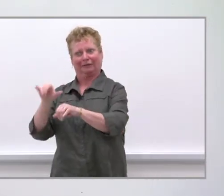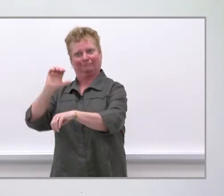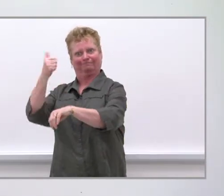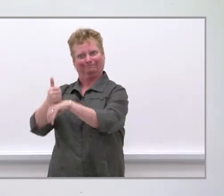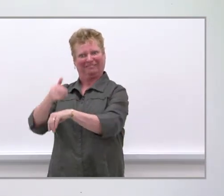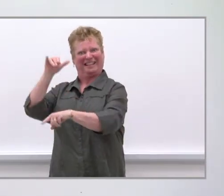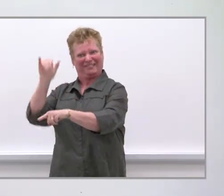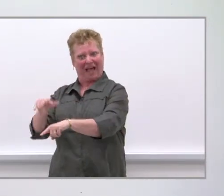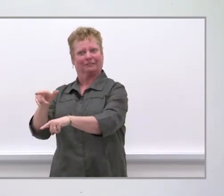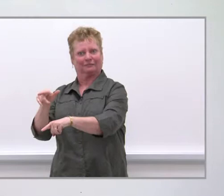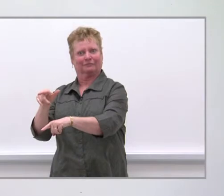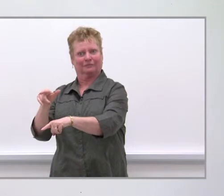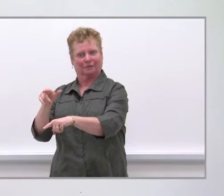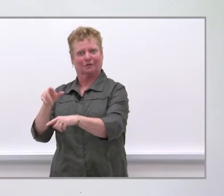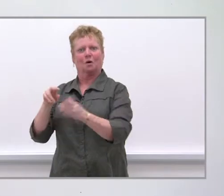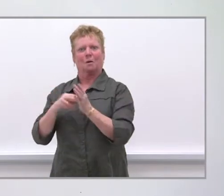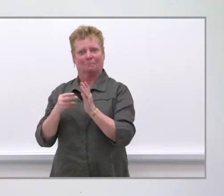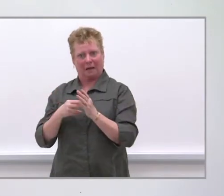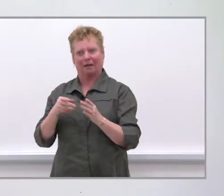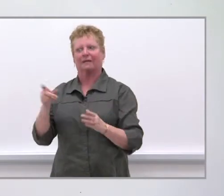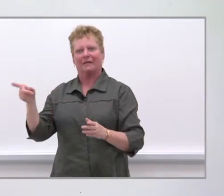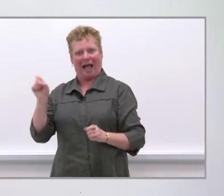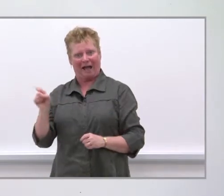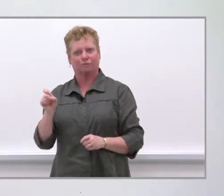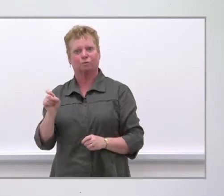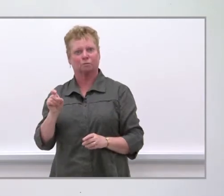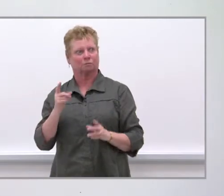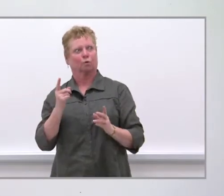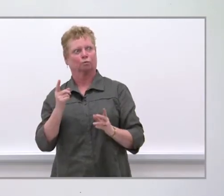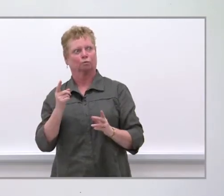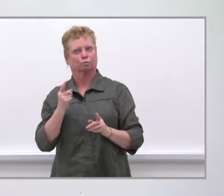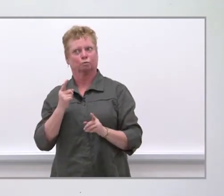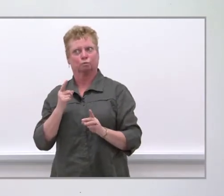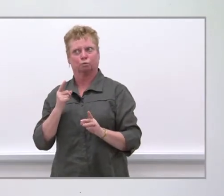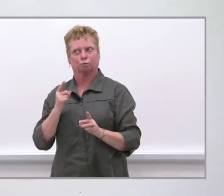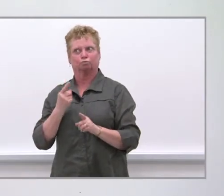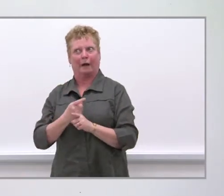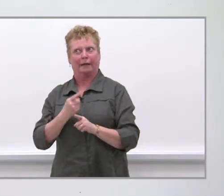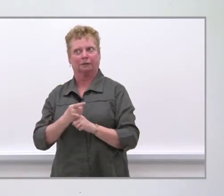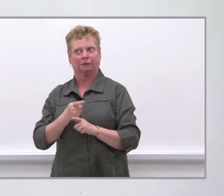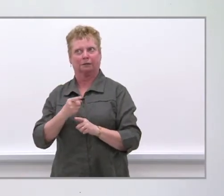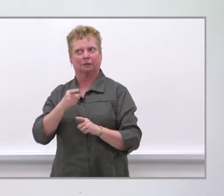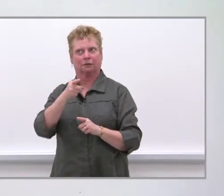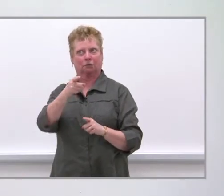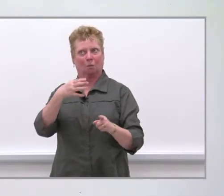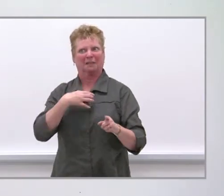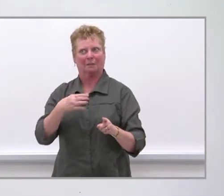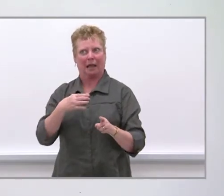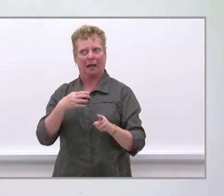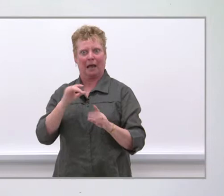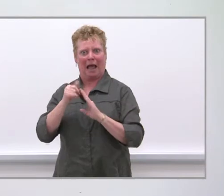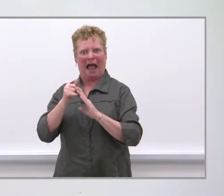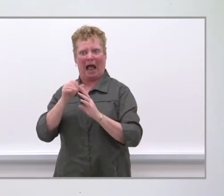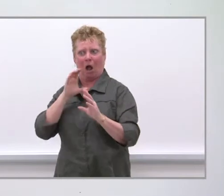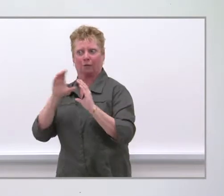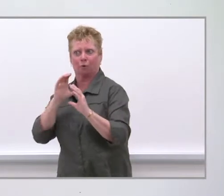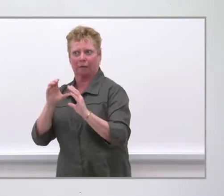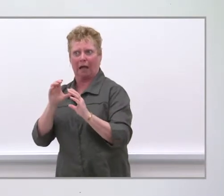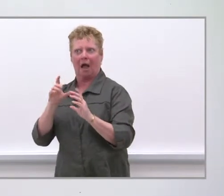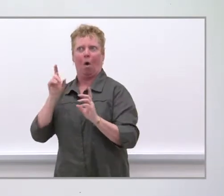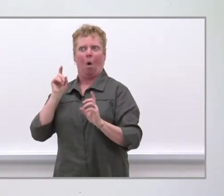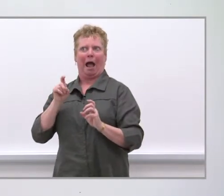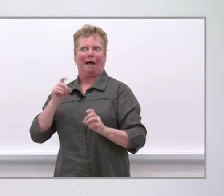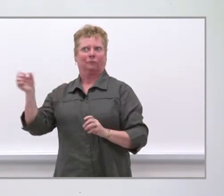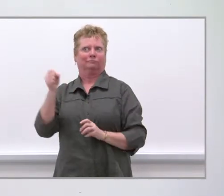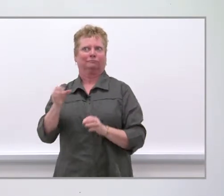met. That they would have to provide you with a way to make your complaint in a